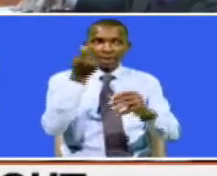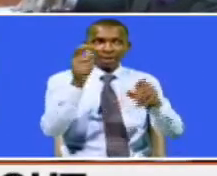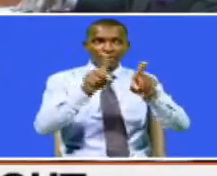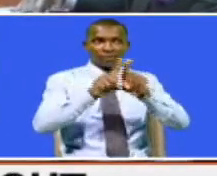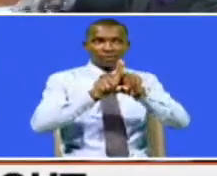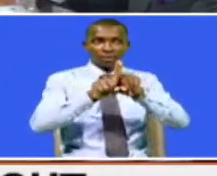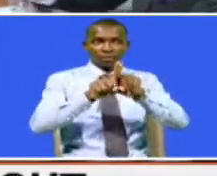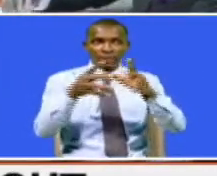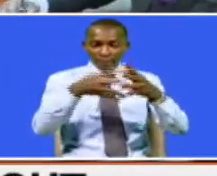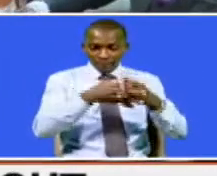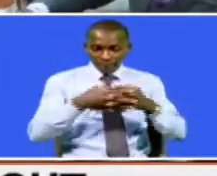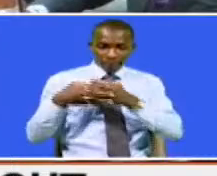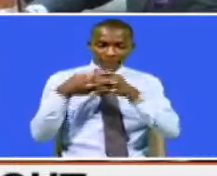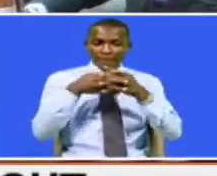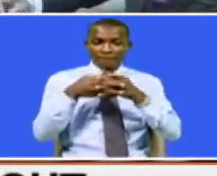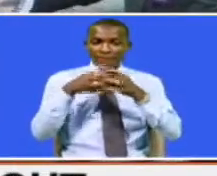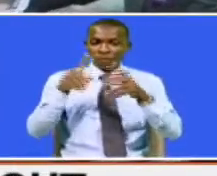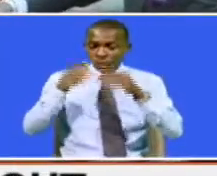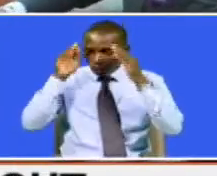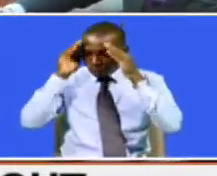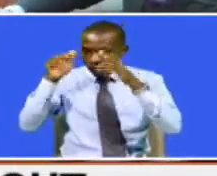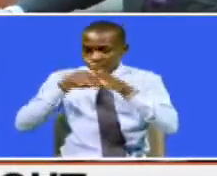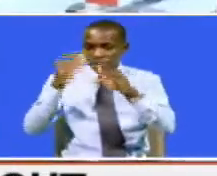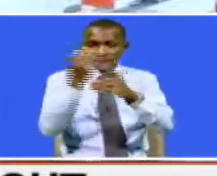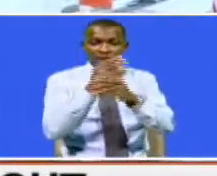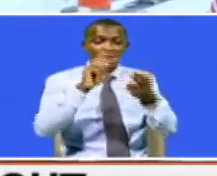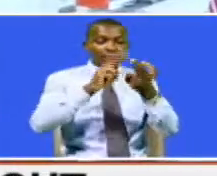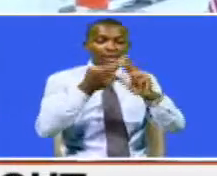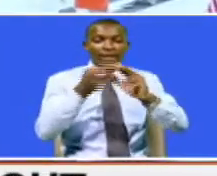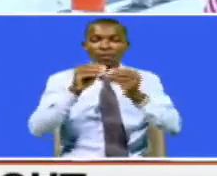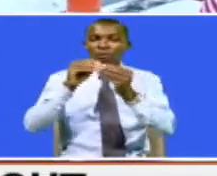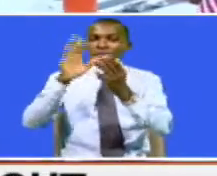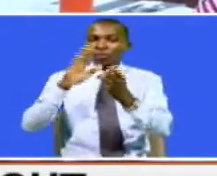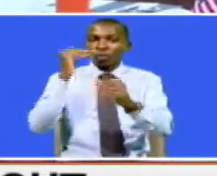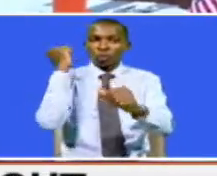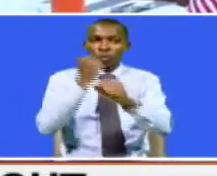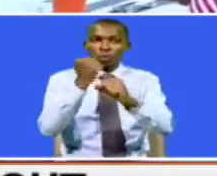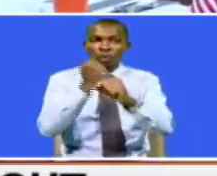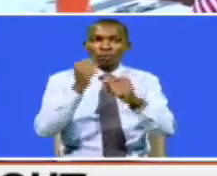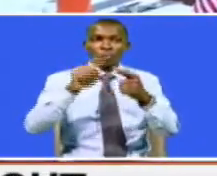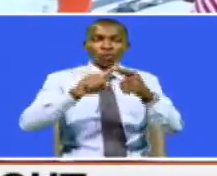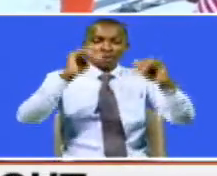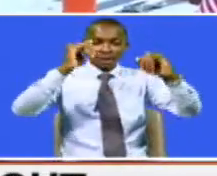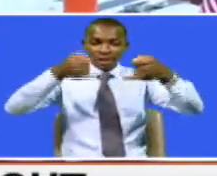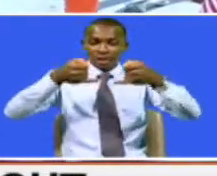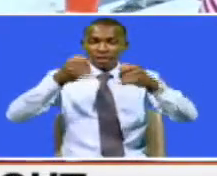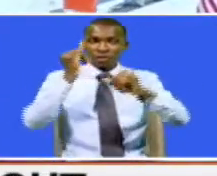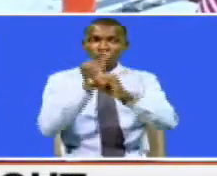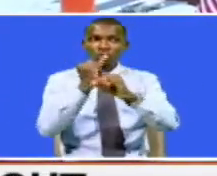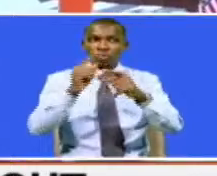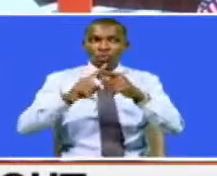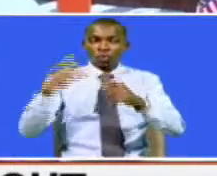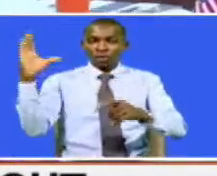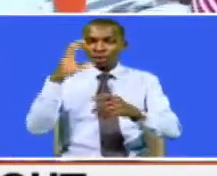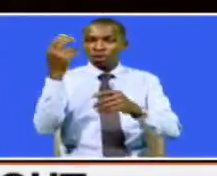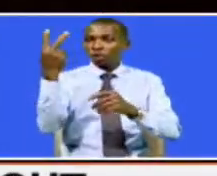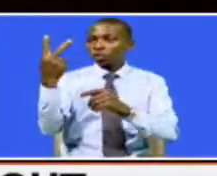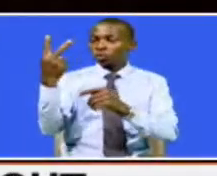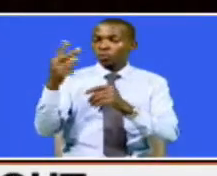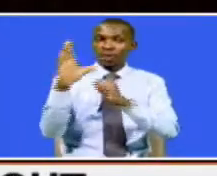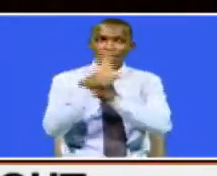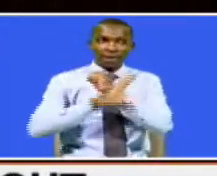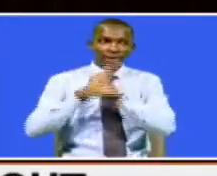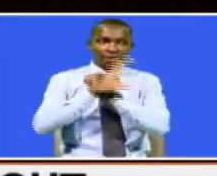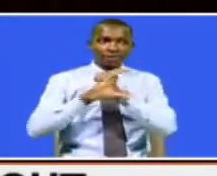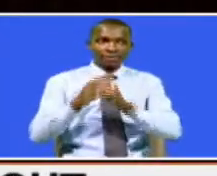States, each side committing to deepen relations and further partnership for the mutual benefit of citizens of the two countries. I